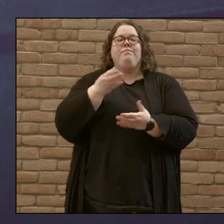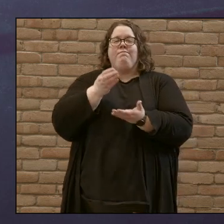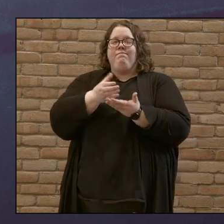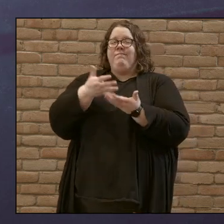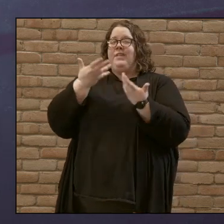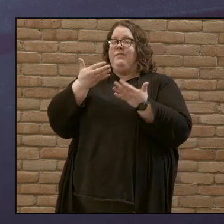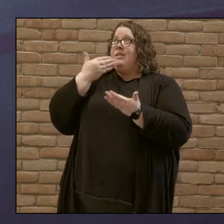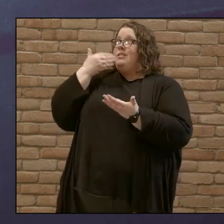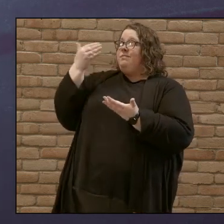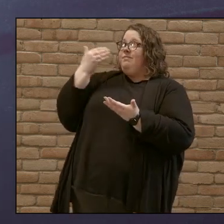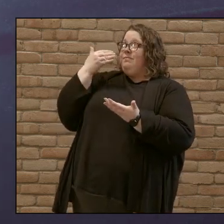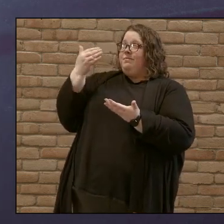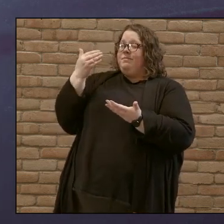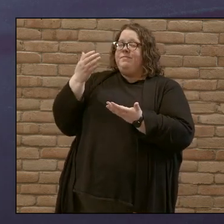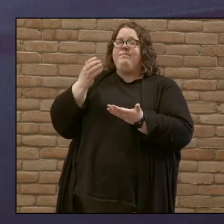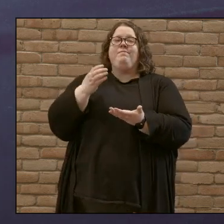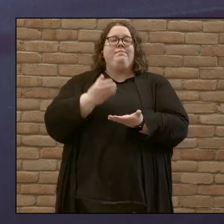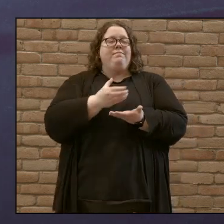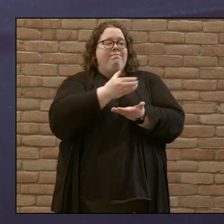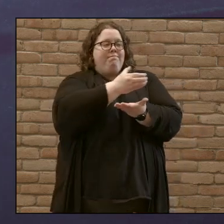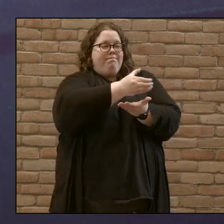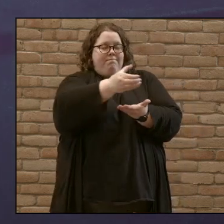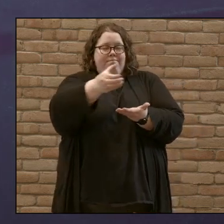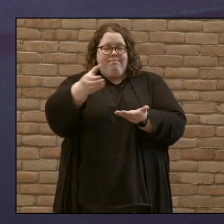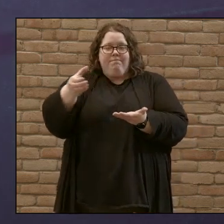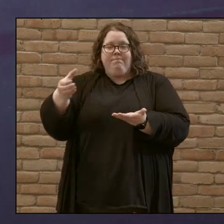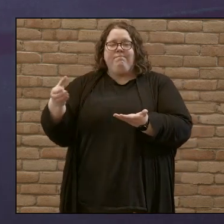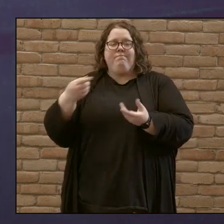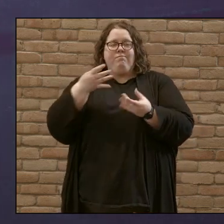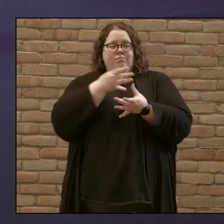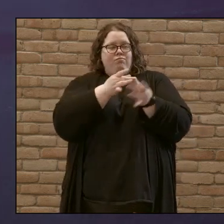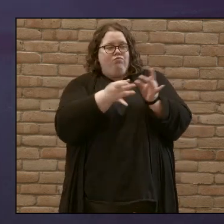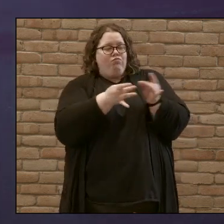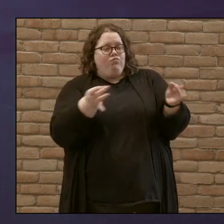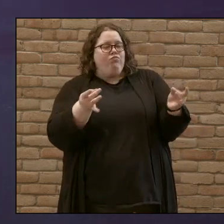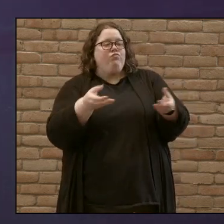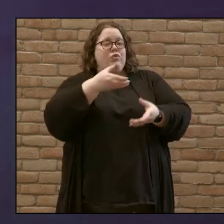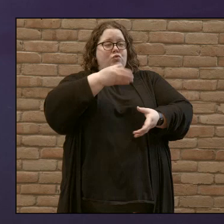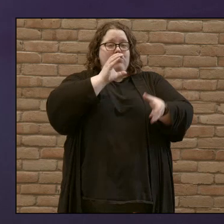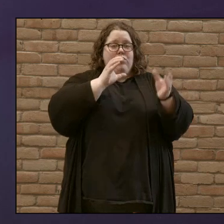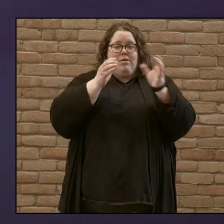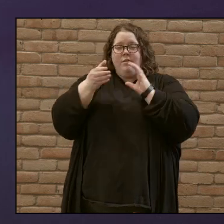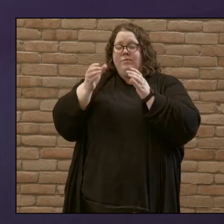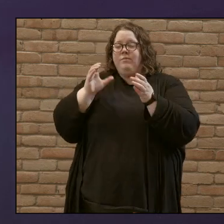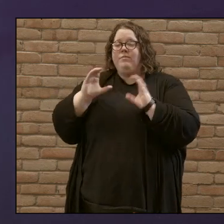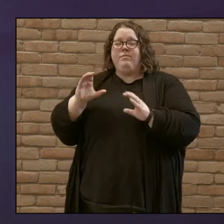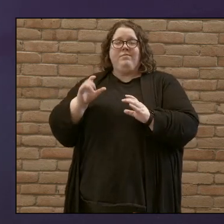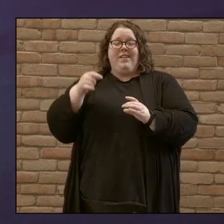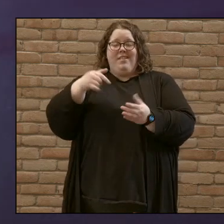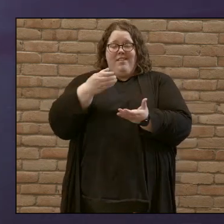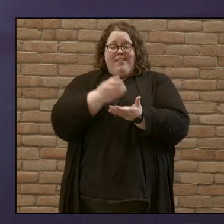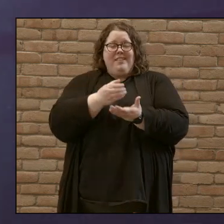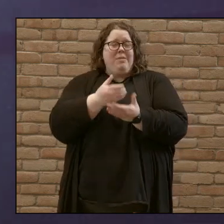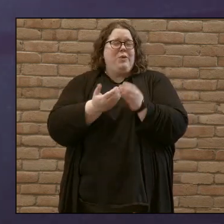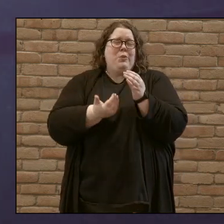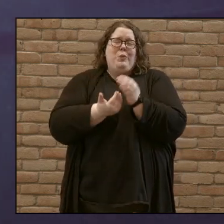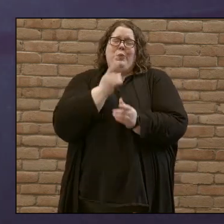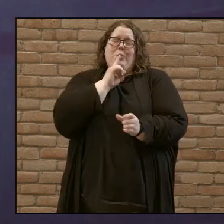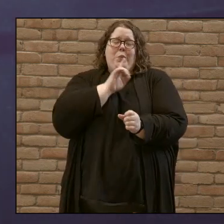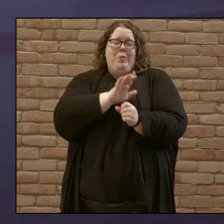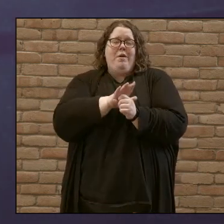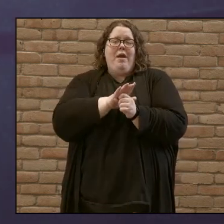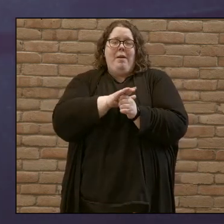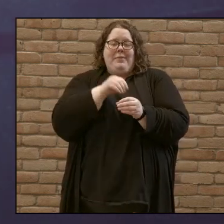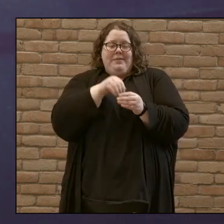thanks, he gave it to them saying, "Drink of it, all of you, for this cup is the New Testament in my blood, which